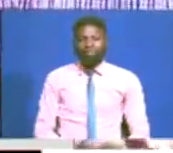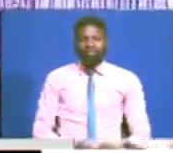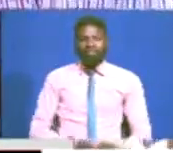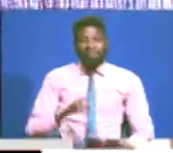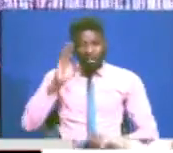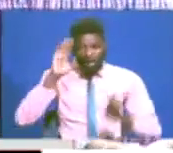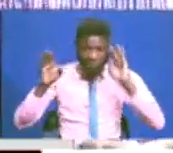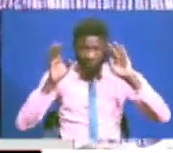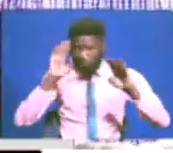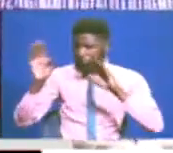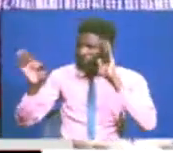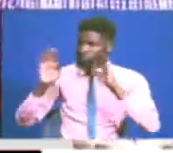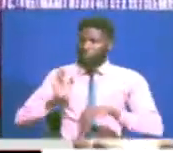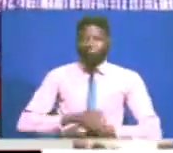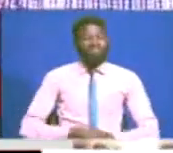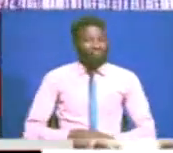Hello.